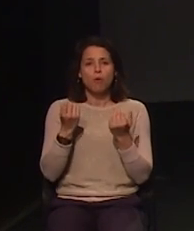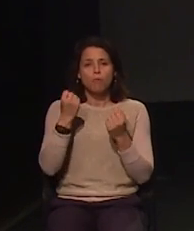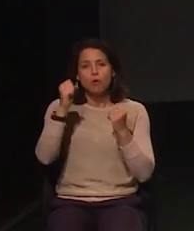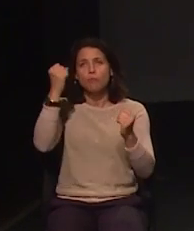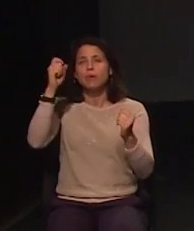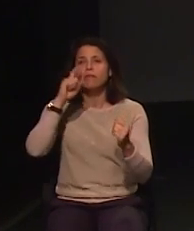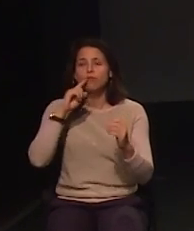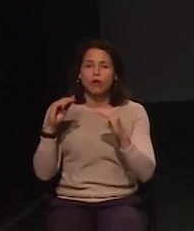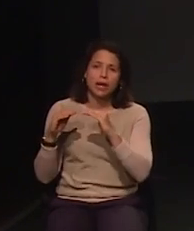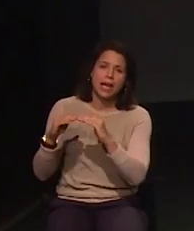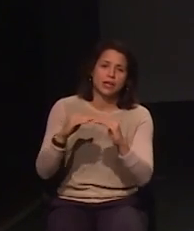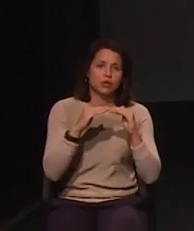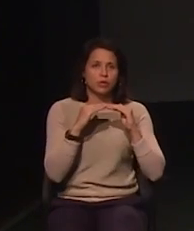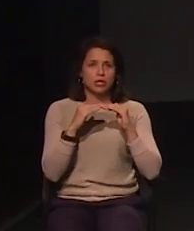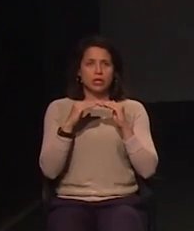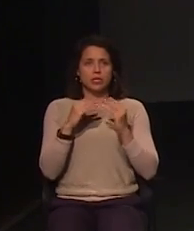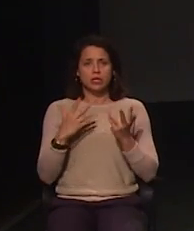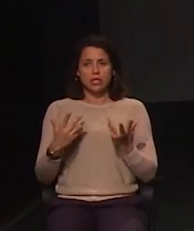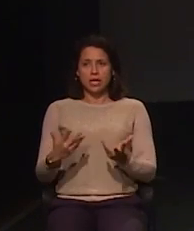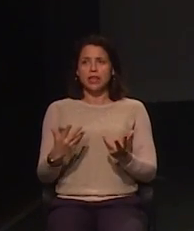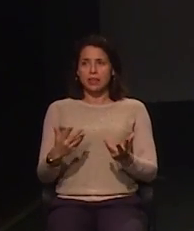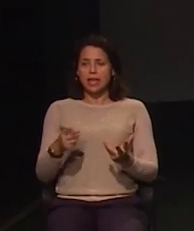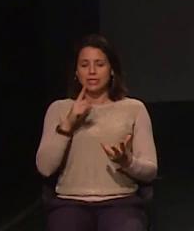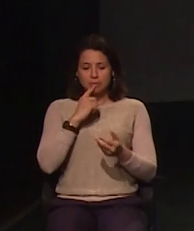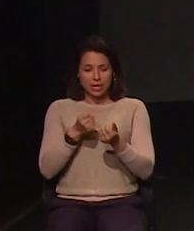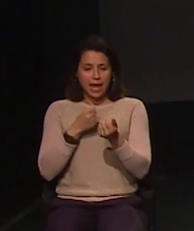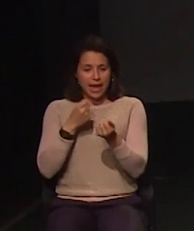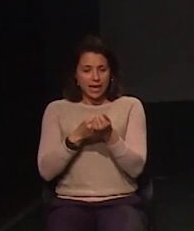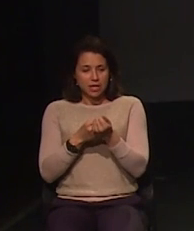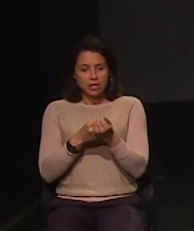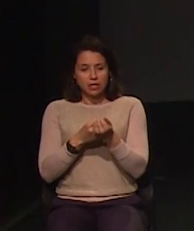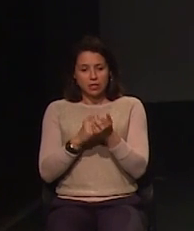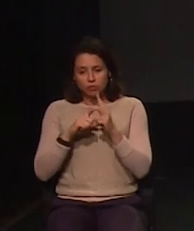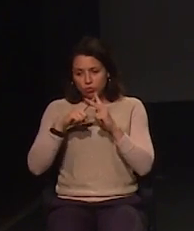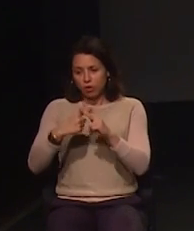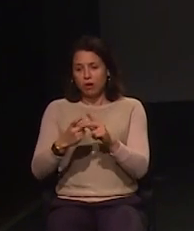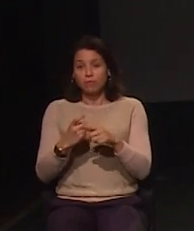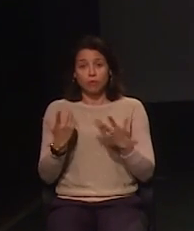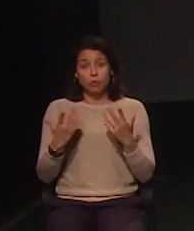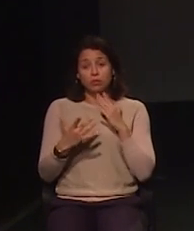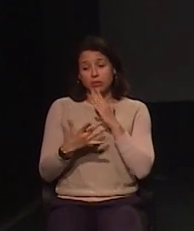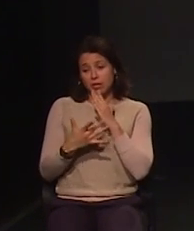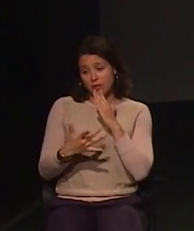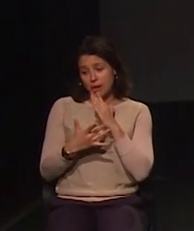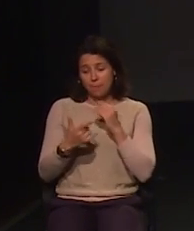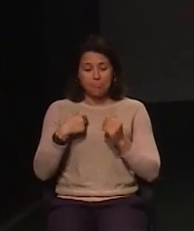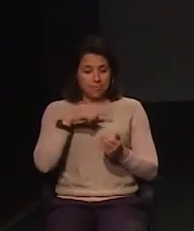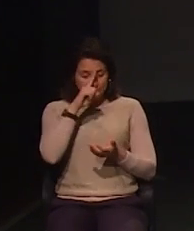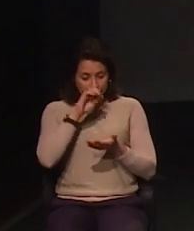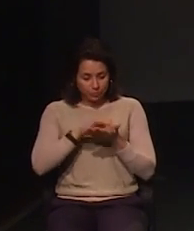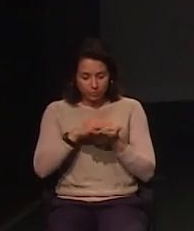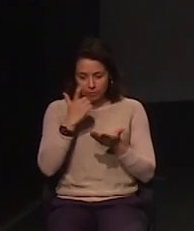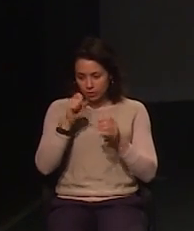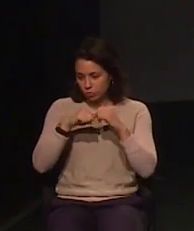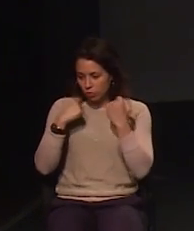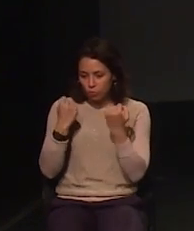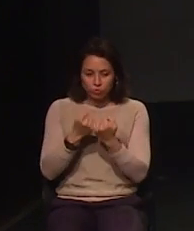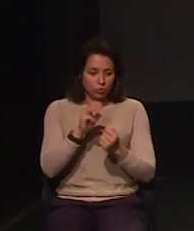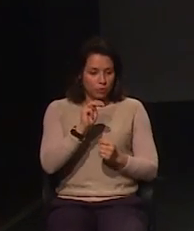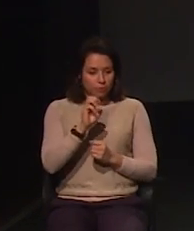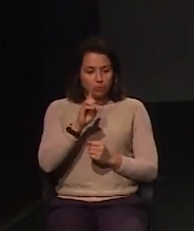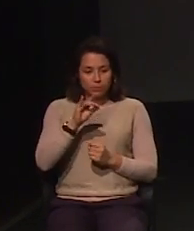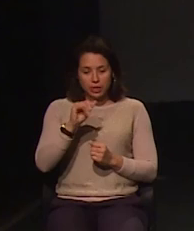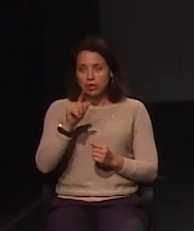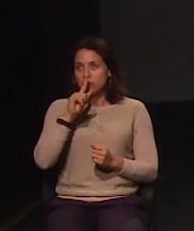been aided and abetted by technology, in fact. I think that the fact that social media is so prevalent in our